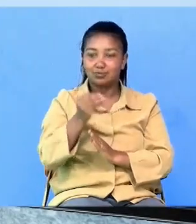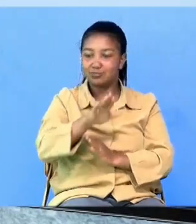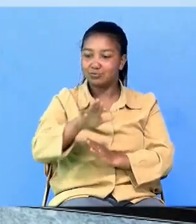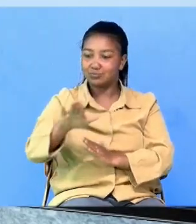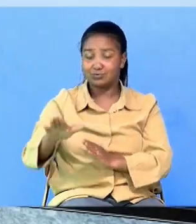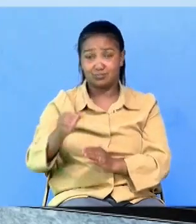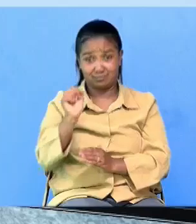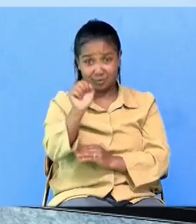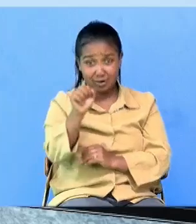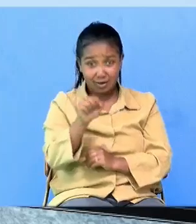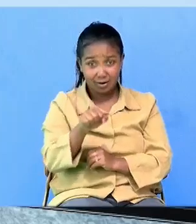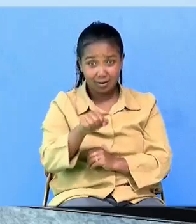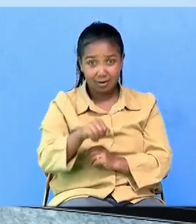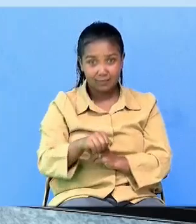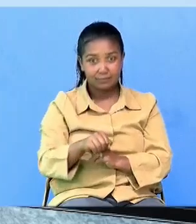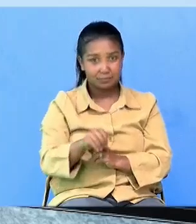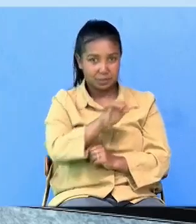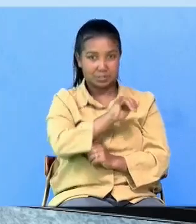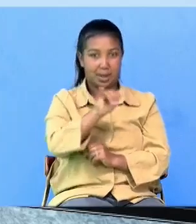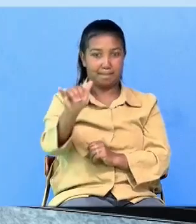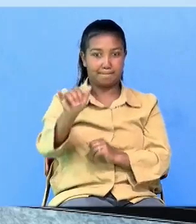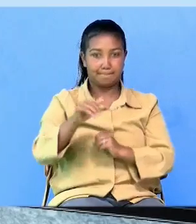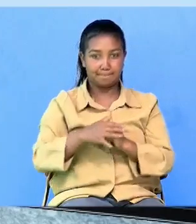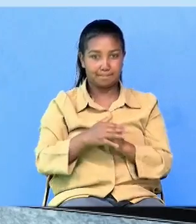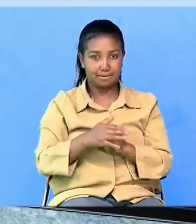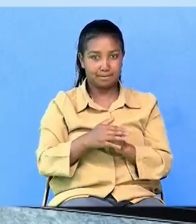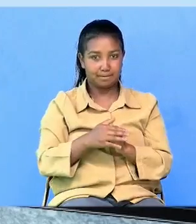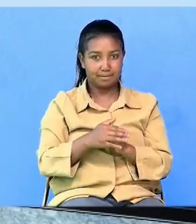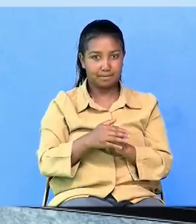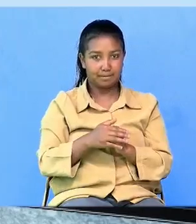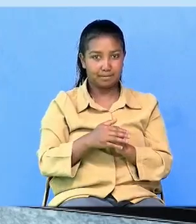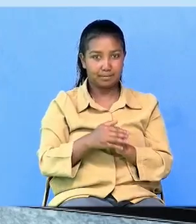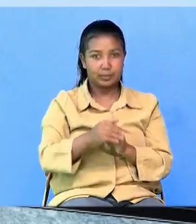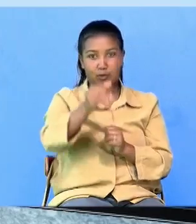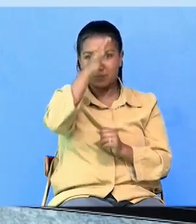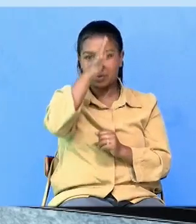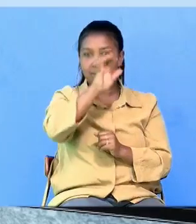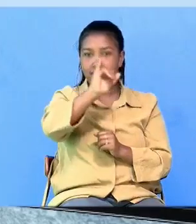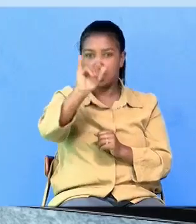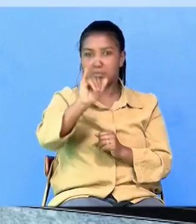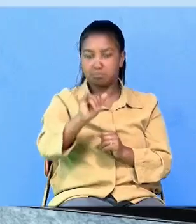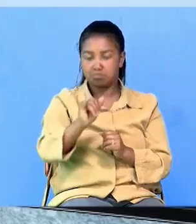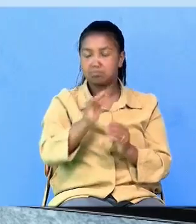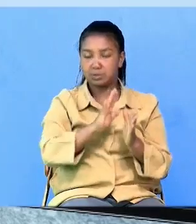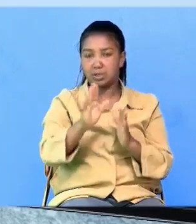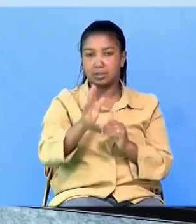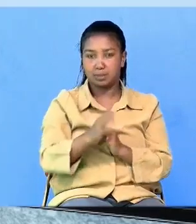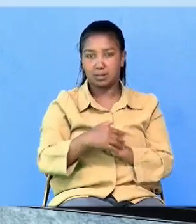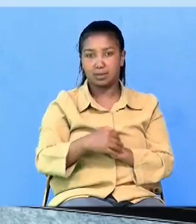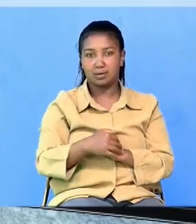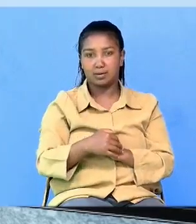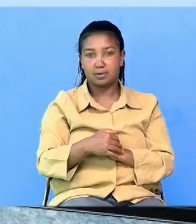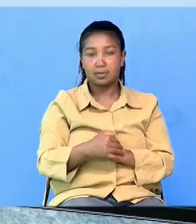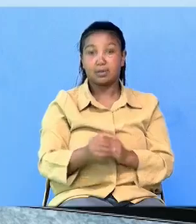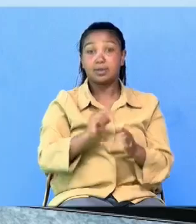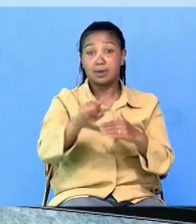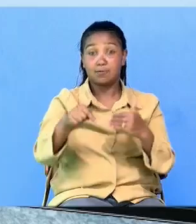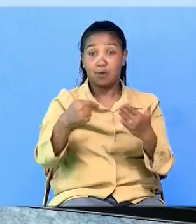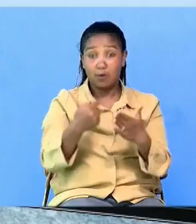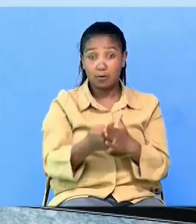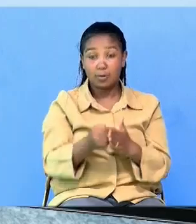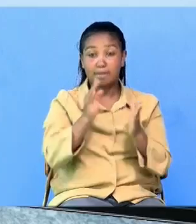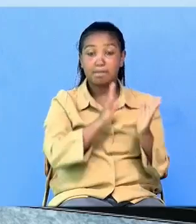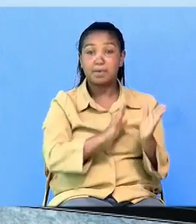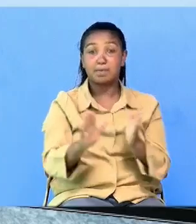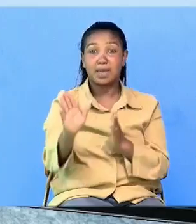children. Isn't it? Same is a dad too, right? Your father also do the same thing, maybe. Therefore,